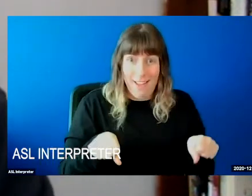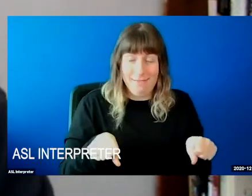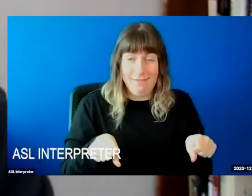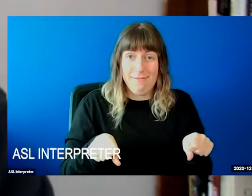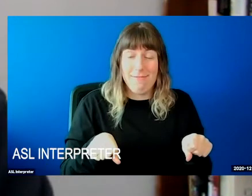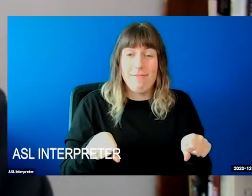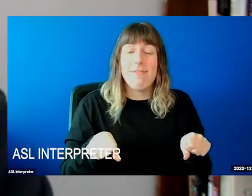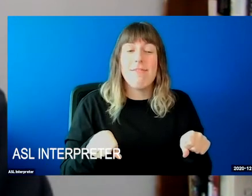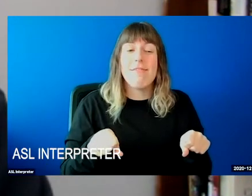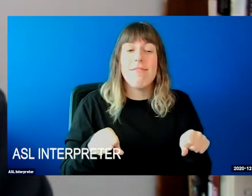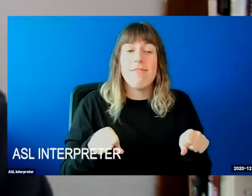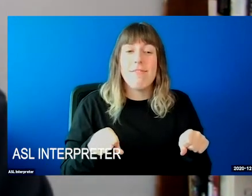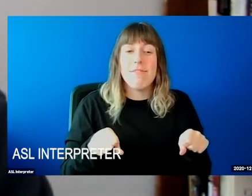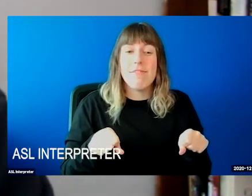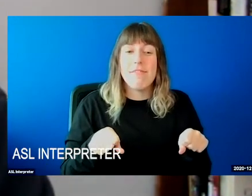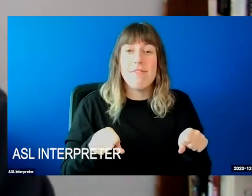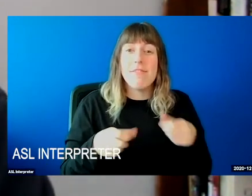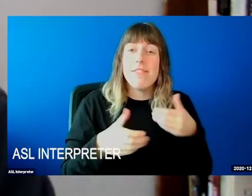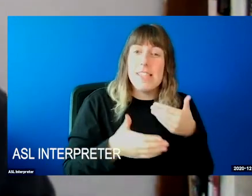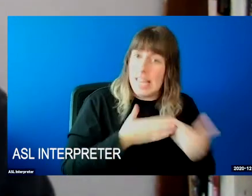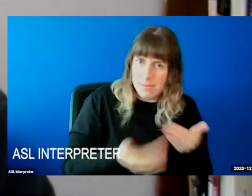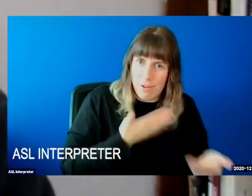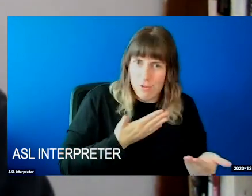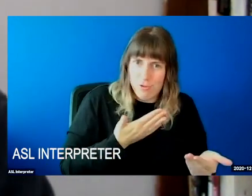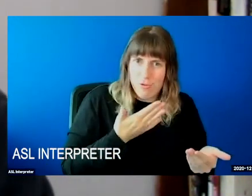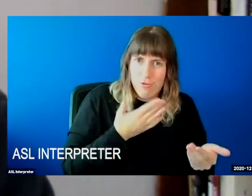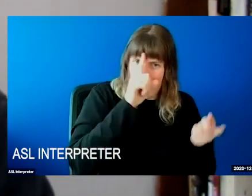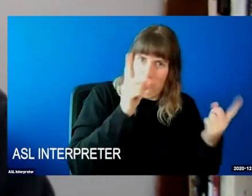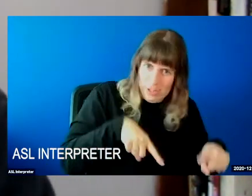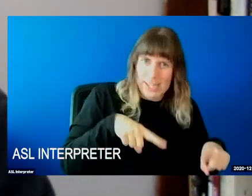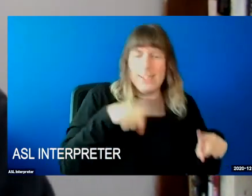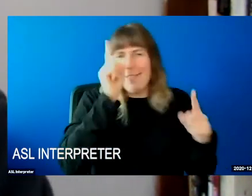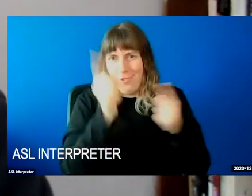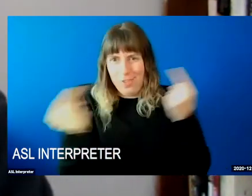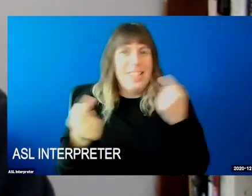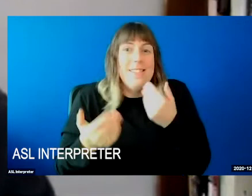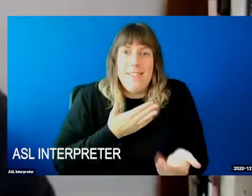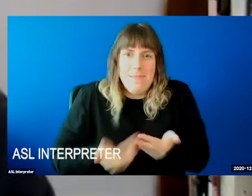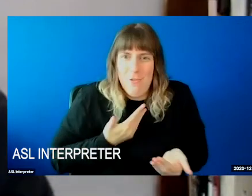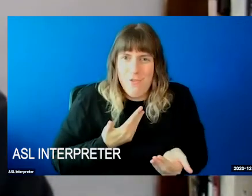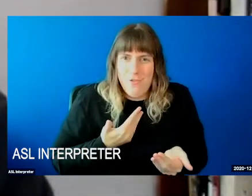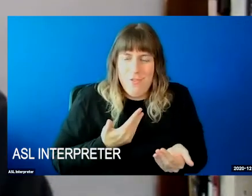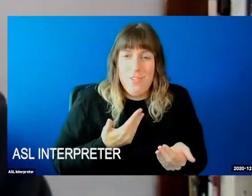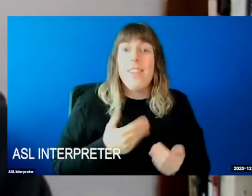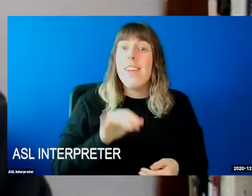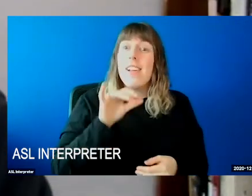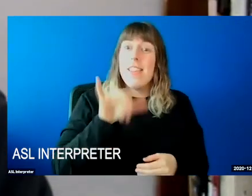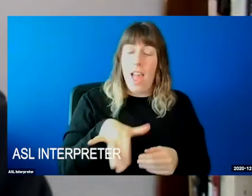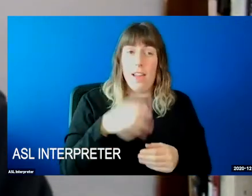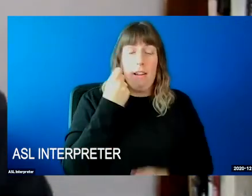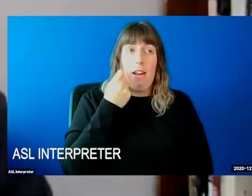even without us all agreeing on anything. And that is a very liberating